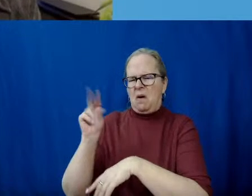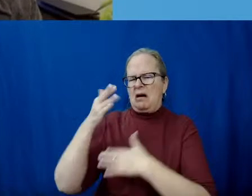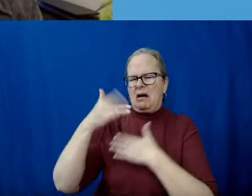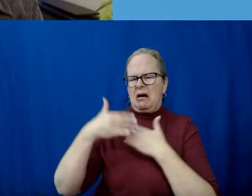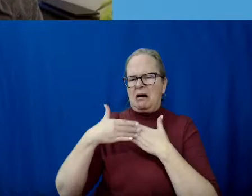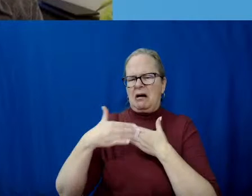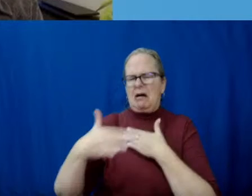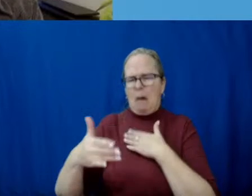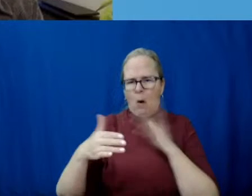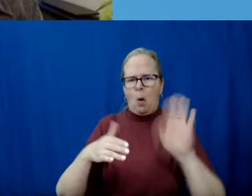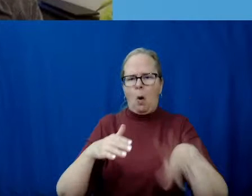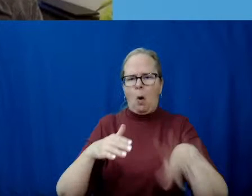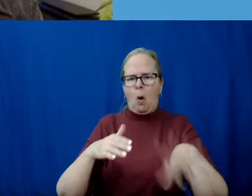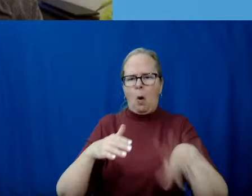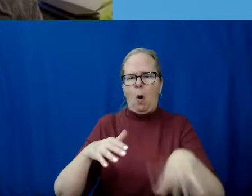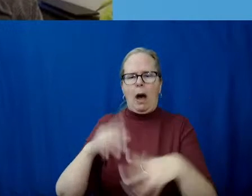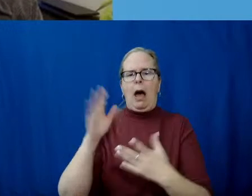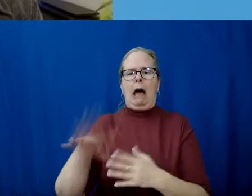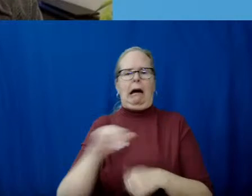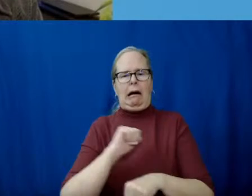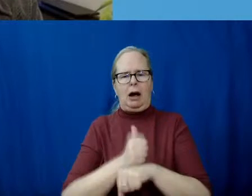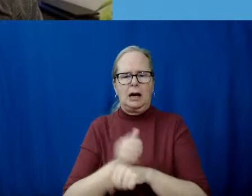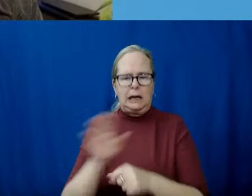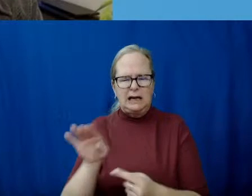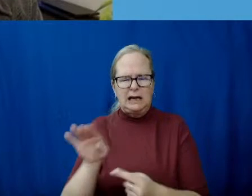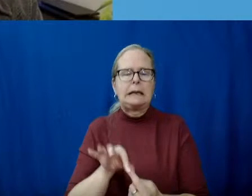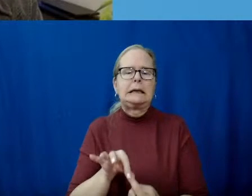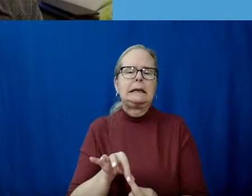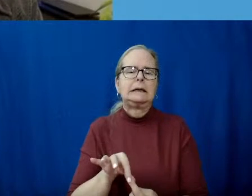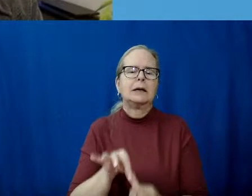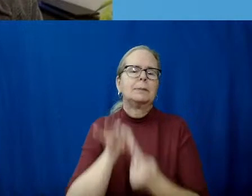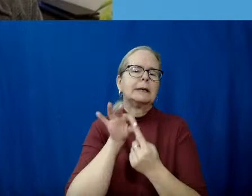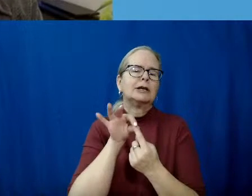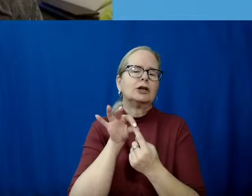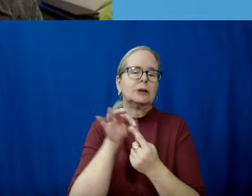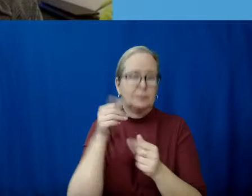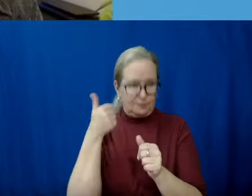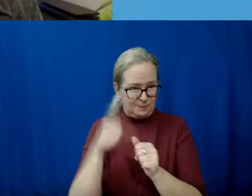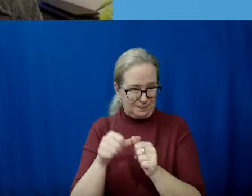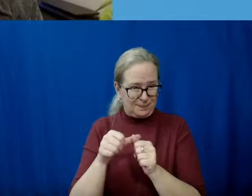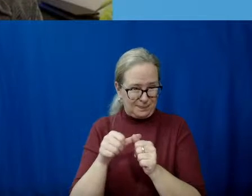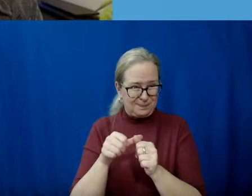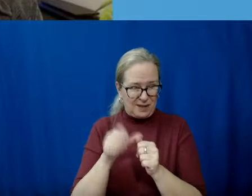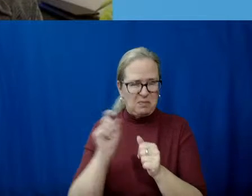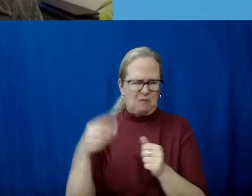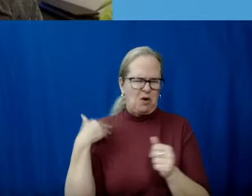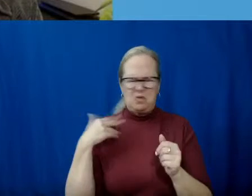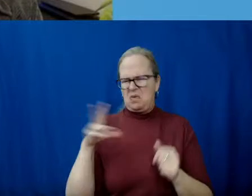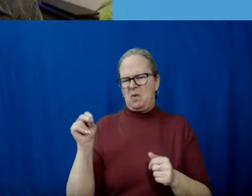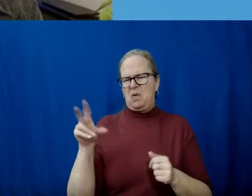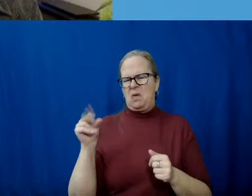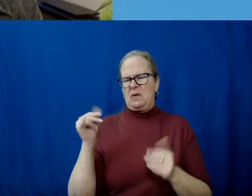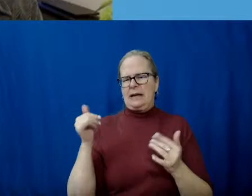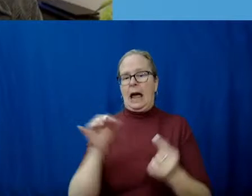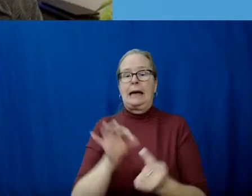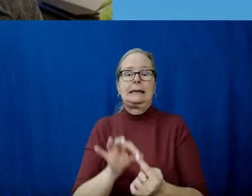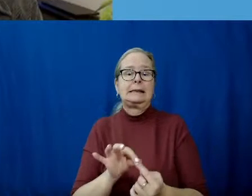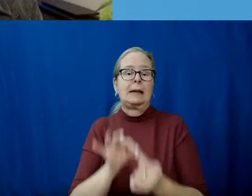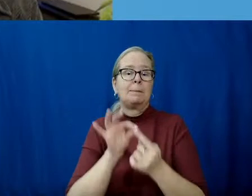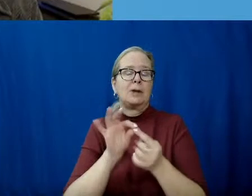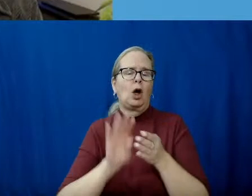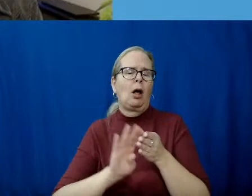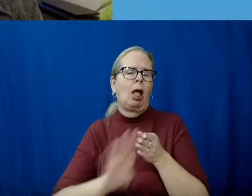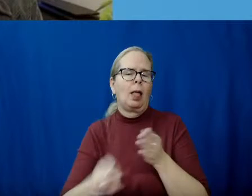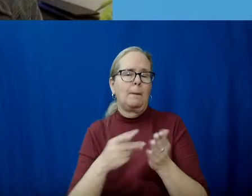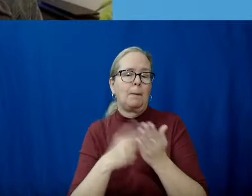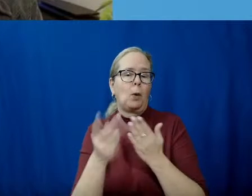with a pandemic. He even made baseball caps with open for summer on, fundraised off it. Yeah. And how come there